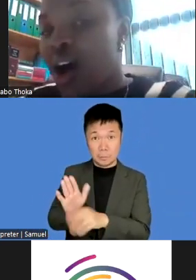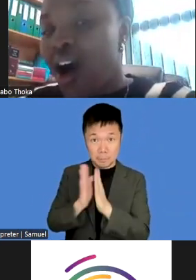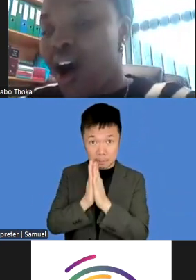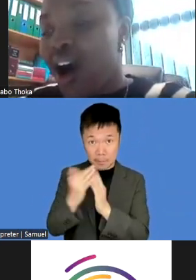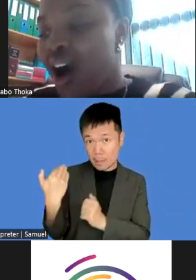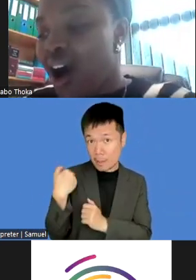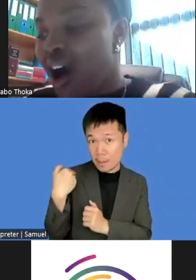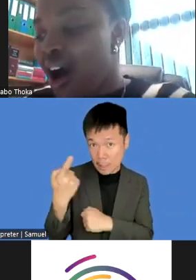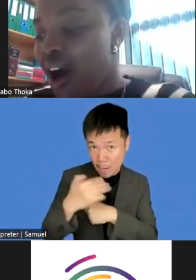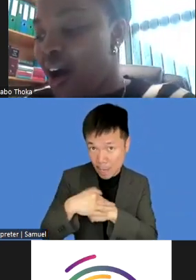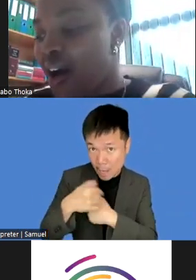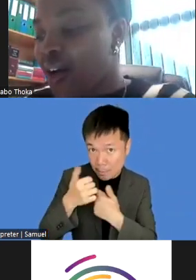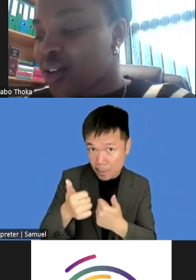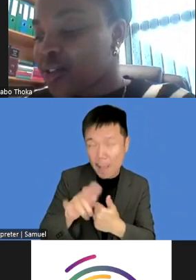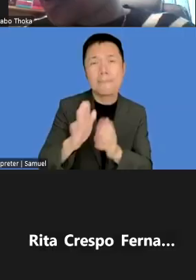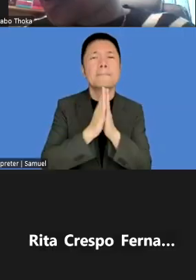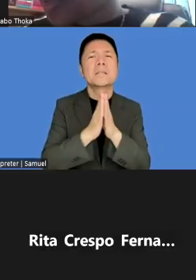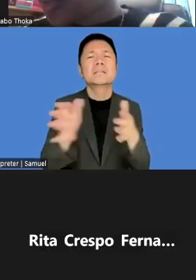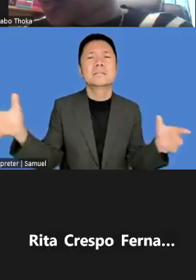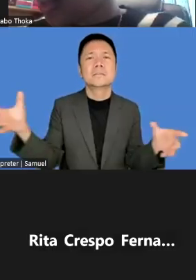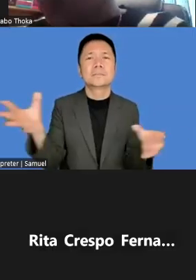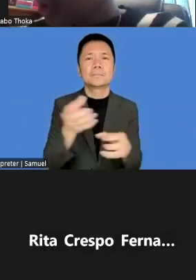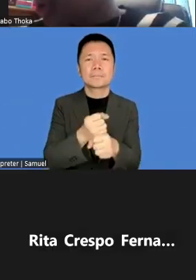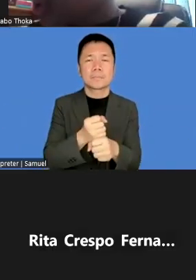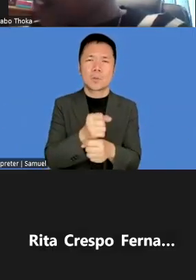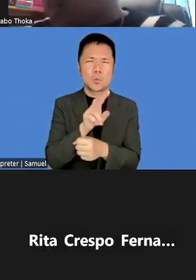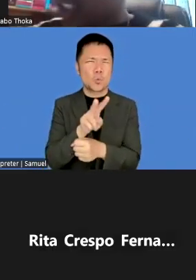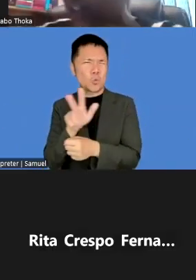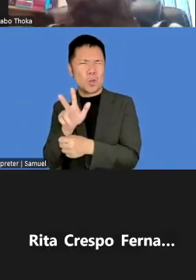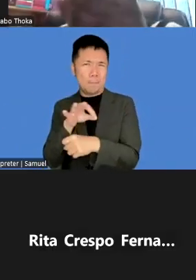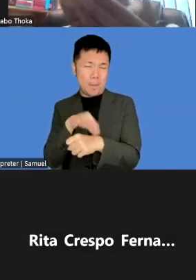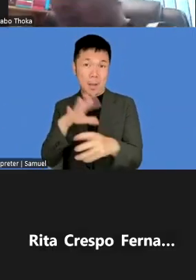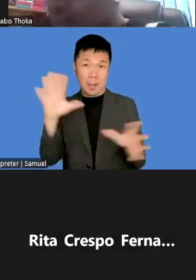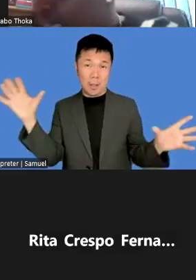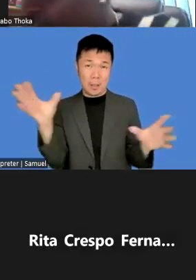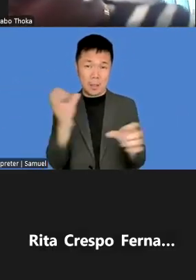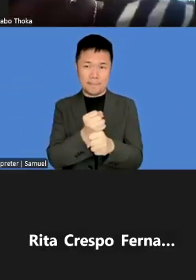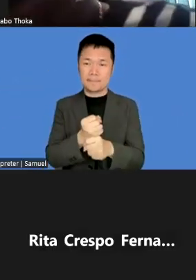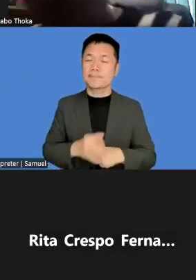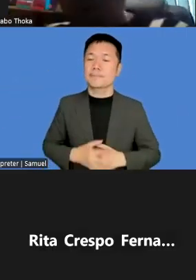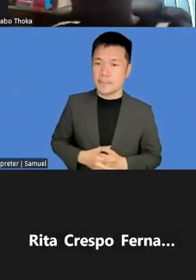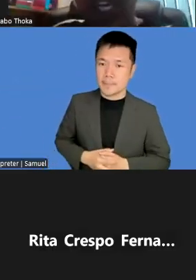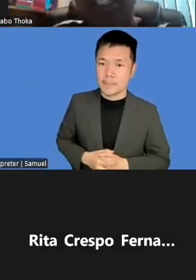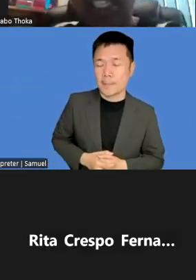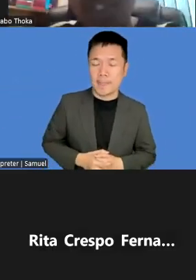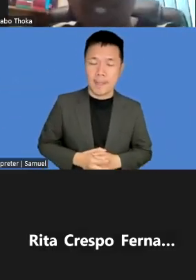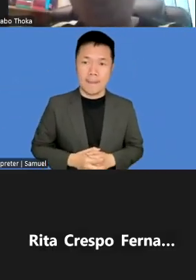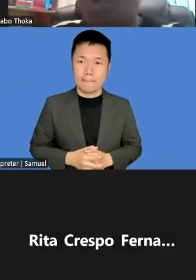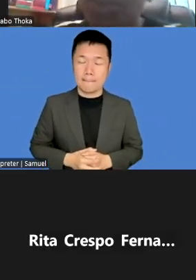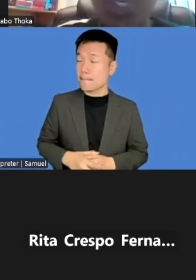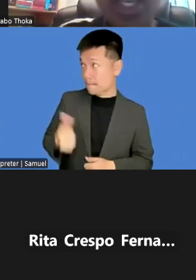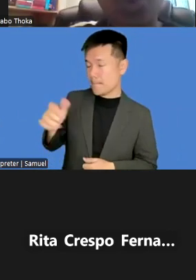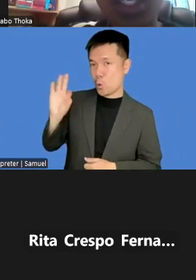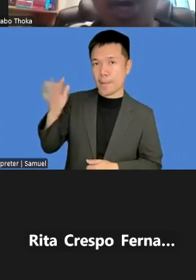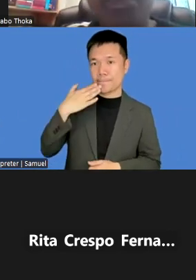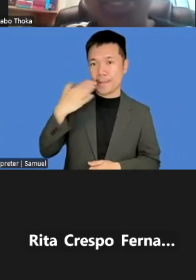Thanks, Moya. Can you please wrap up in the next 2 to 3 minutes? Fabulous. Okay. So as the Center for Child Law, I